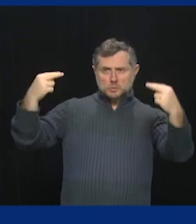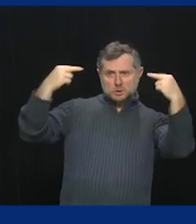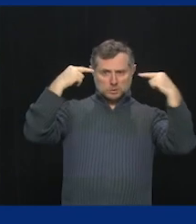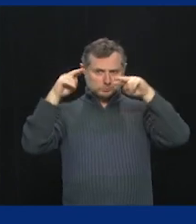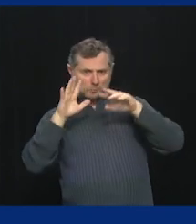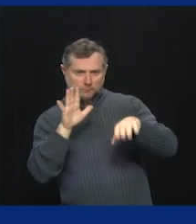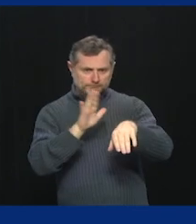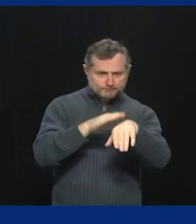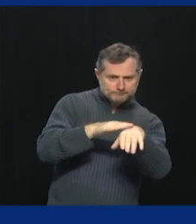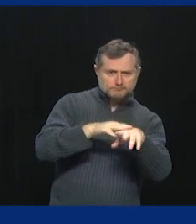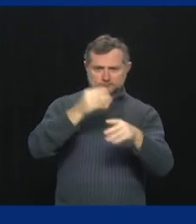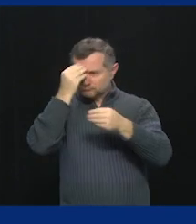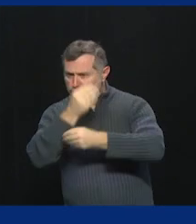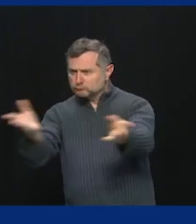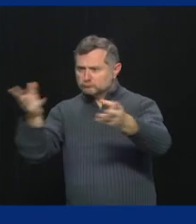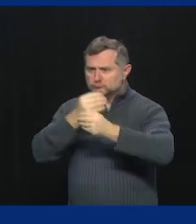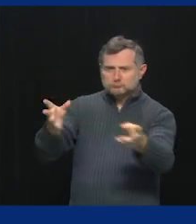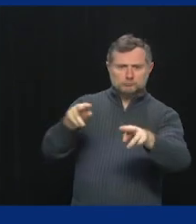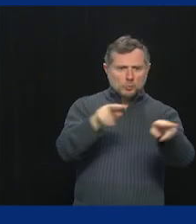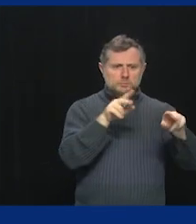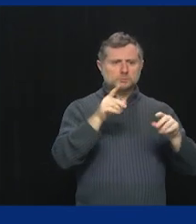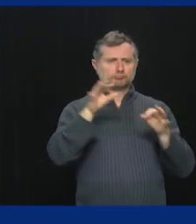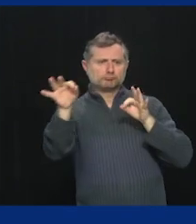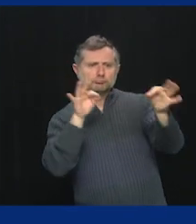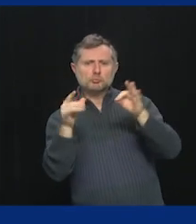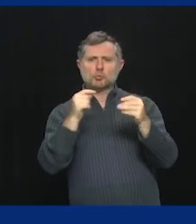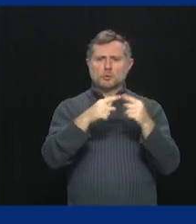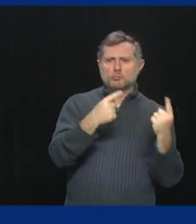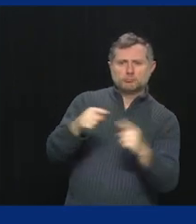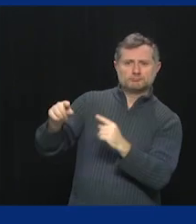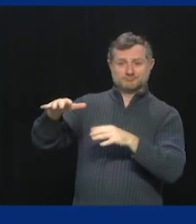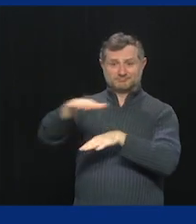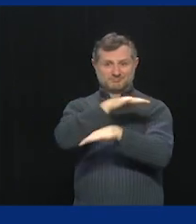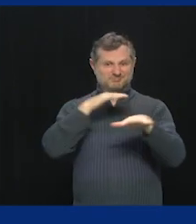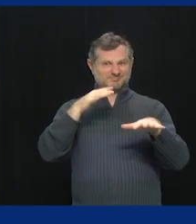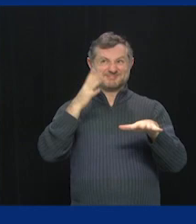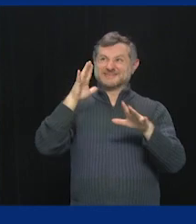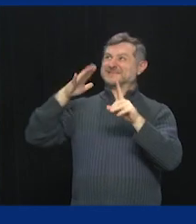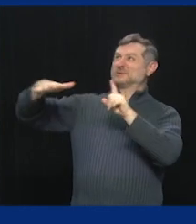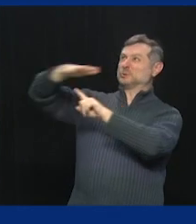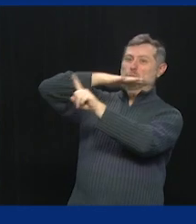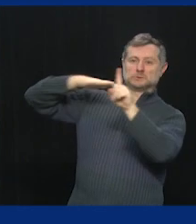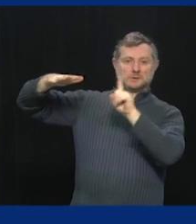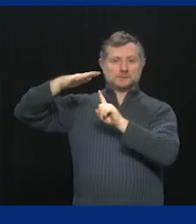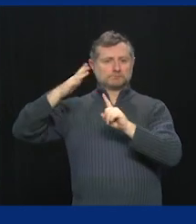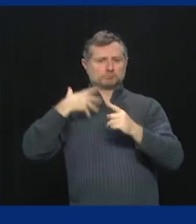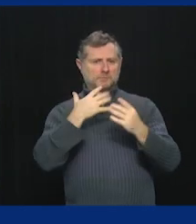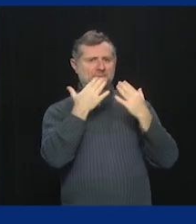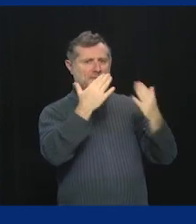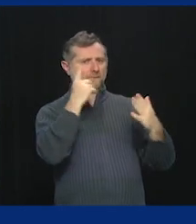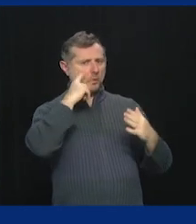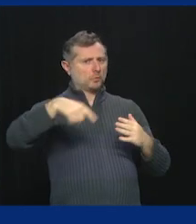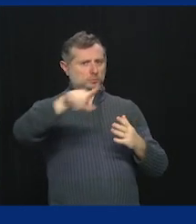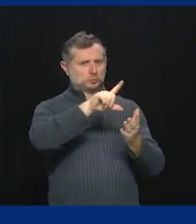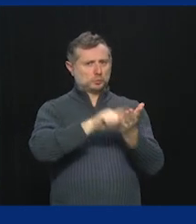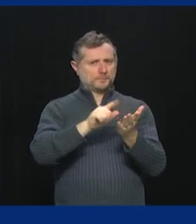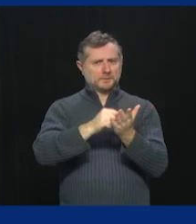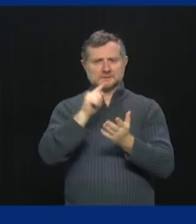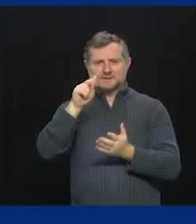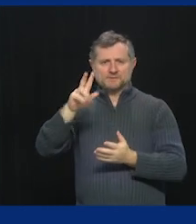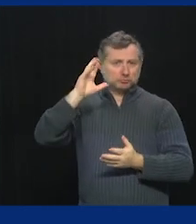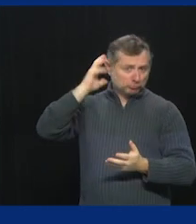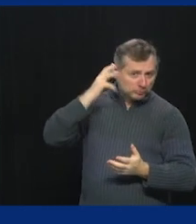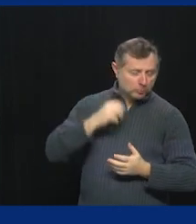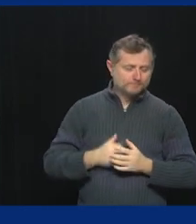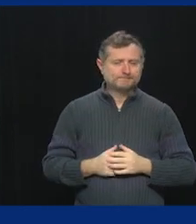to what they can do to take cover and to let them know that the situations were rather dire. So thank you to everyone involved in this. The first step I'd like to take